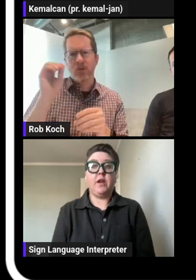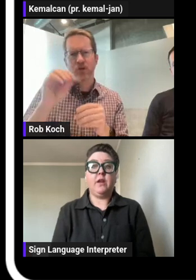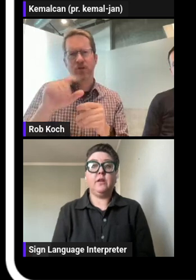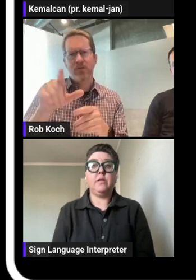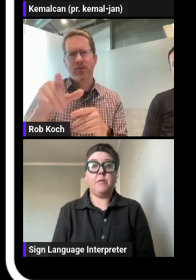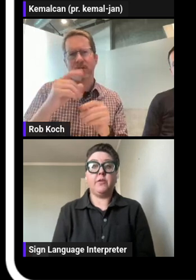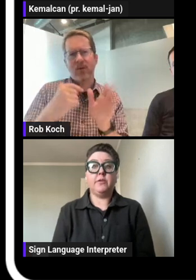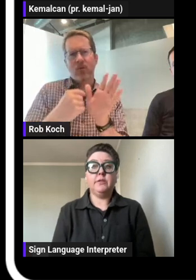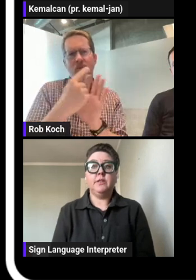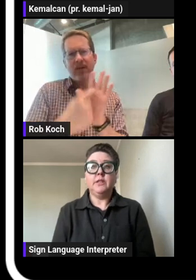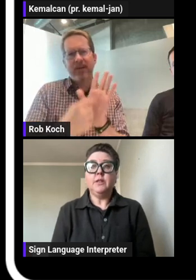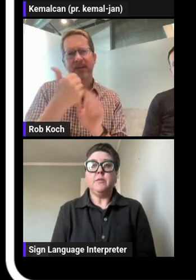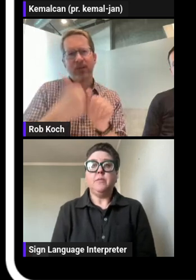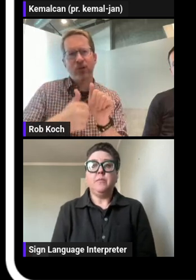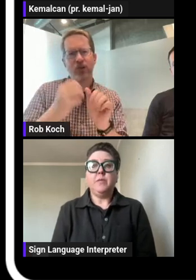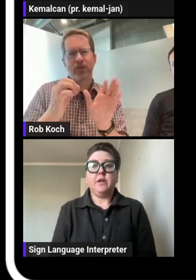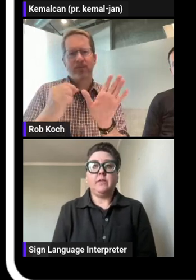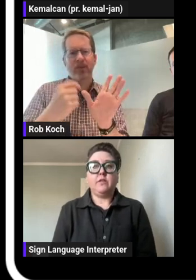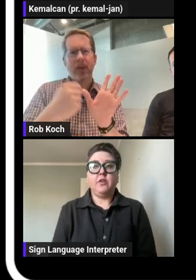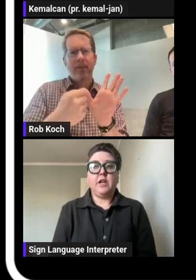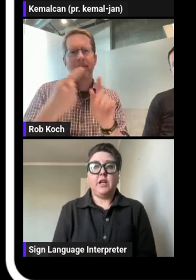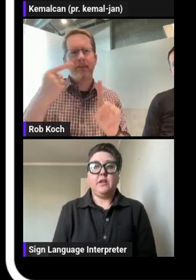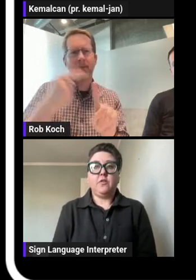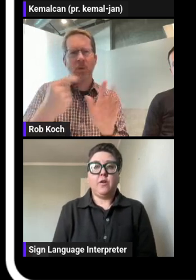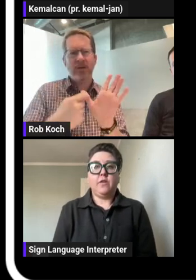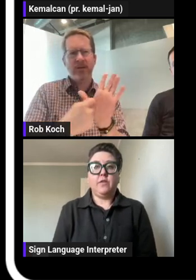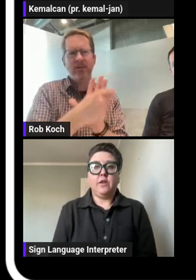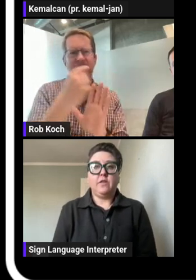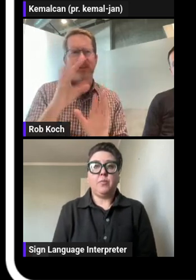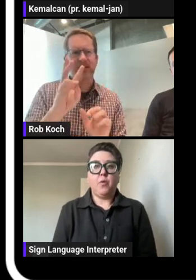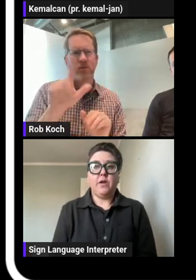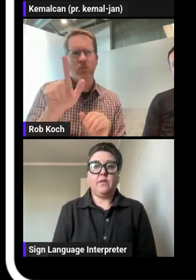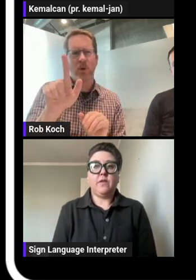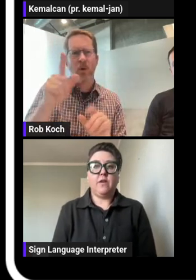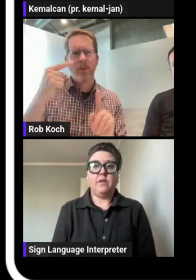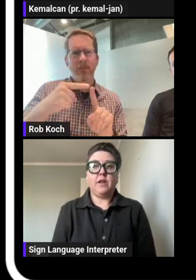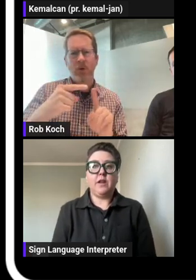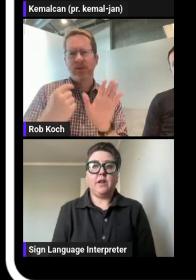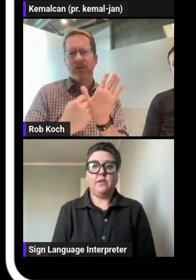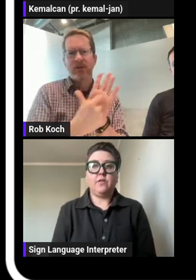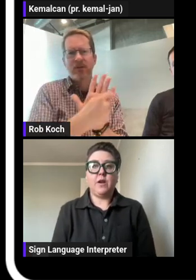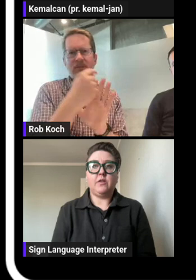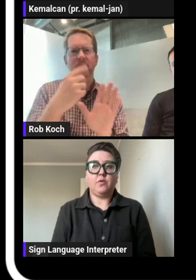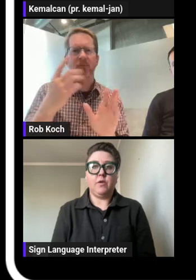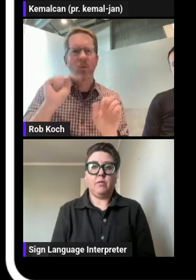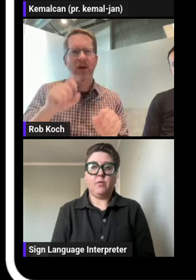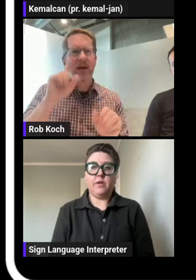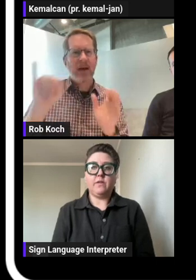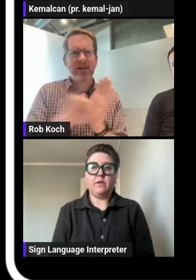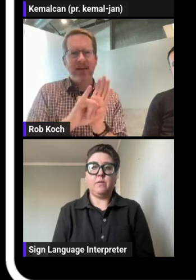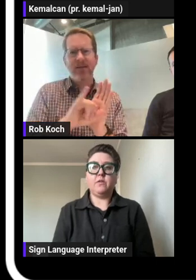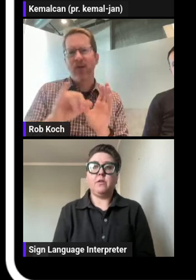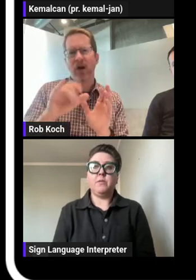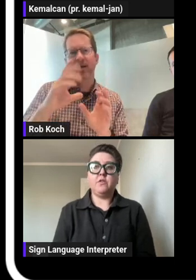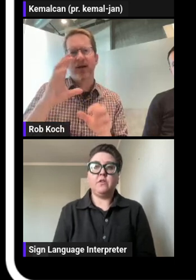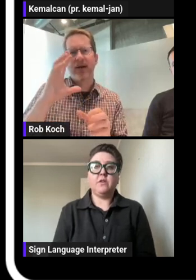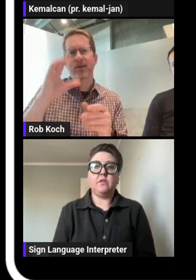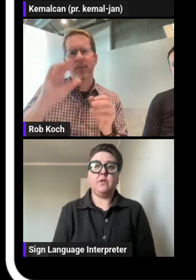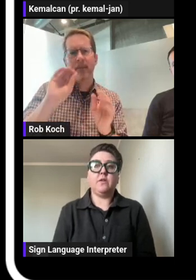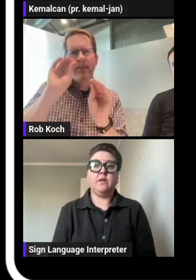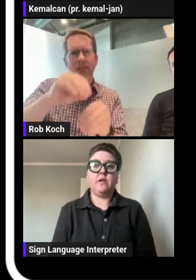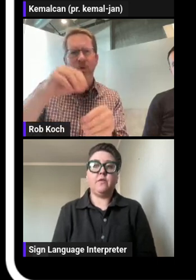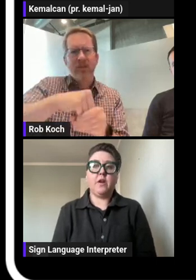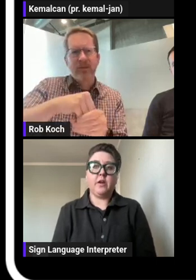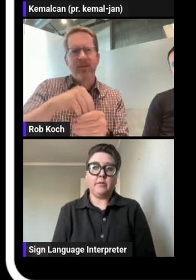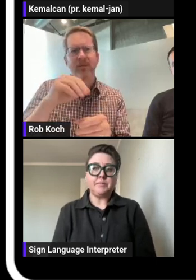then train the model, because it's looking at each one of these points on the hands, right? The 21 points like Kemalcan mentioned.